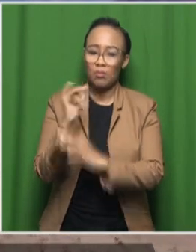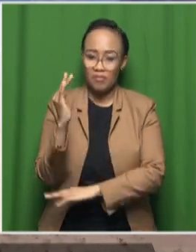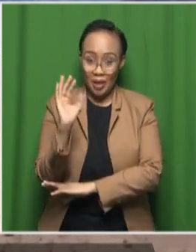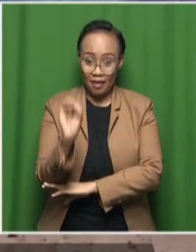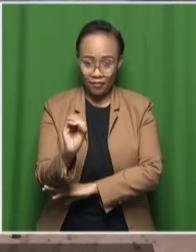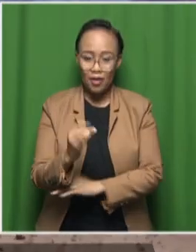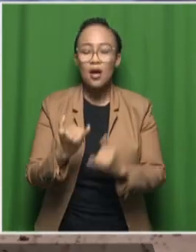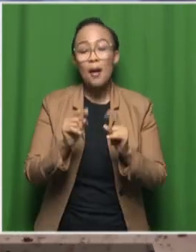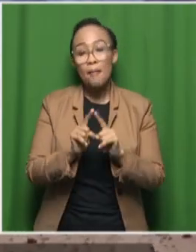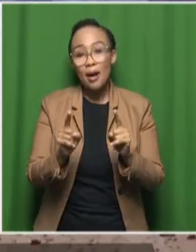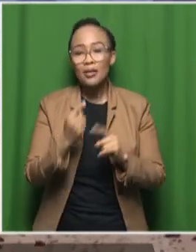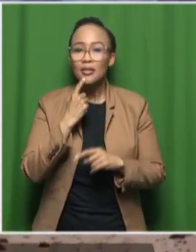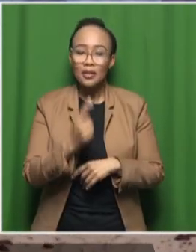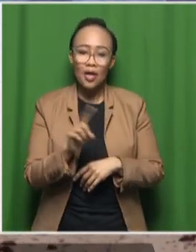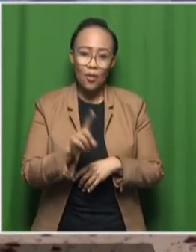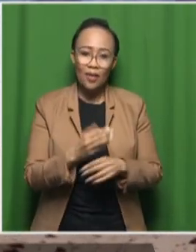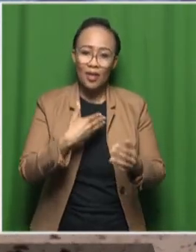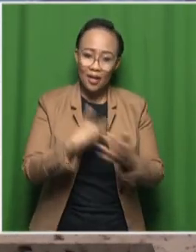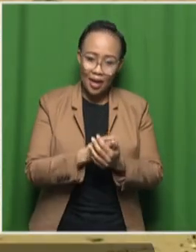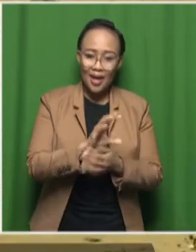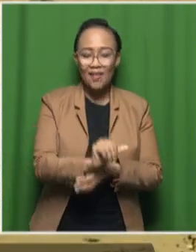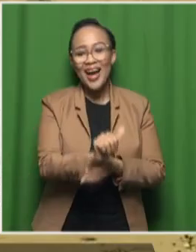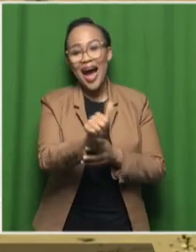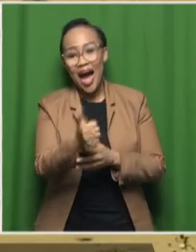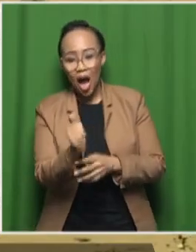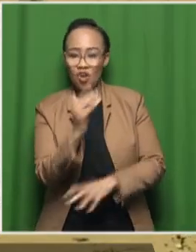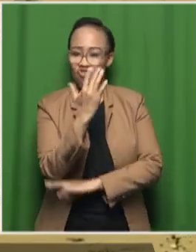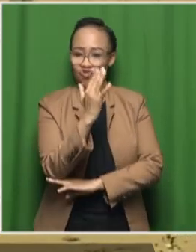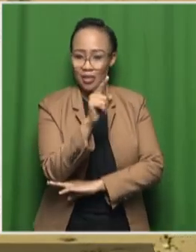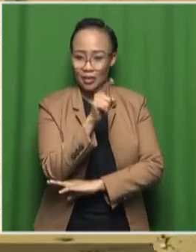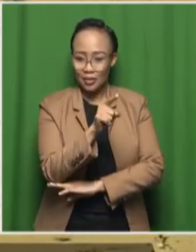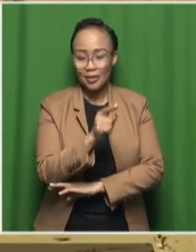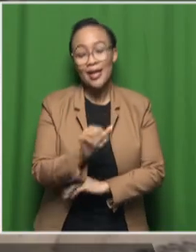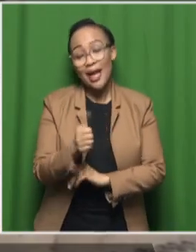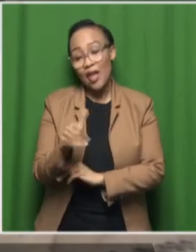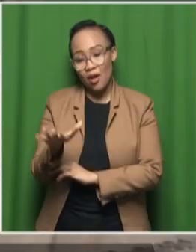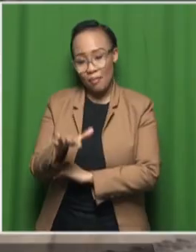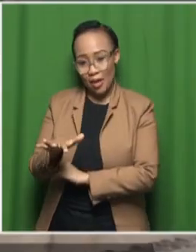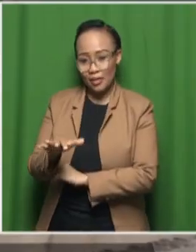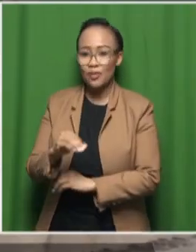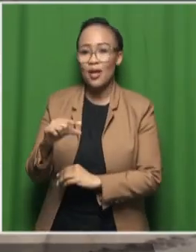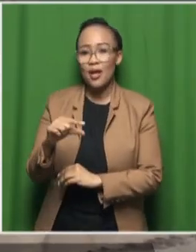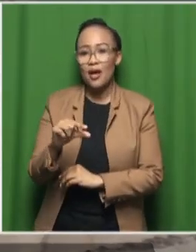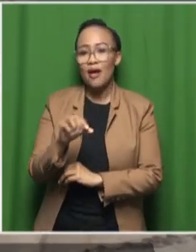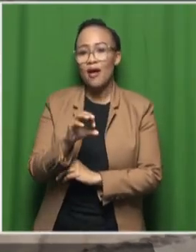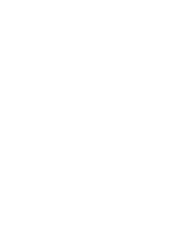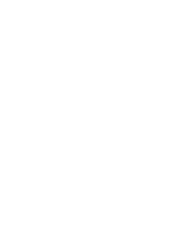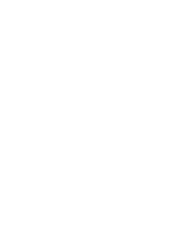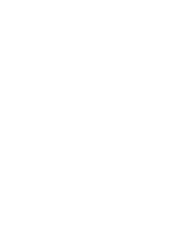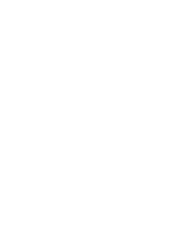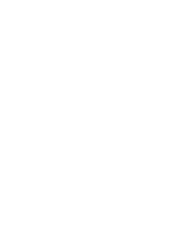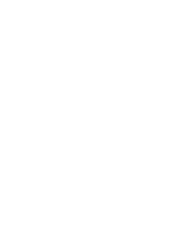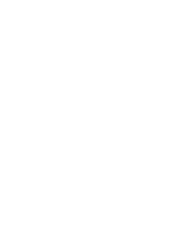other species endemic to the Richtersveld. Ulrich Hendricks, SABC News, Richtersveld, Northern Cape.